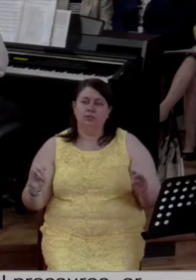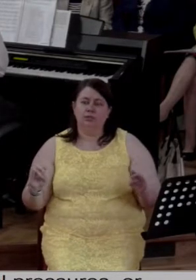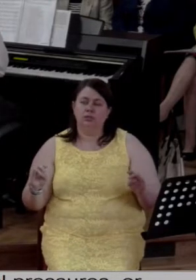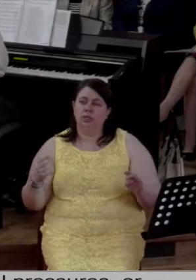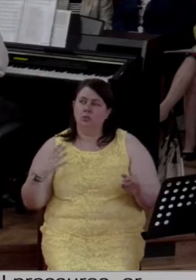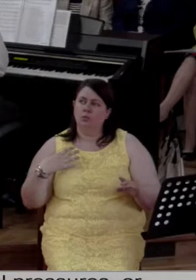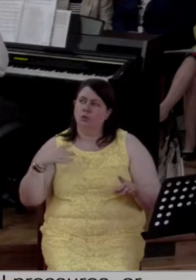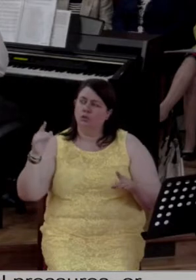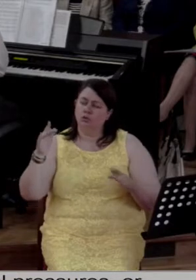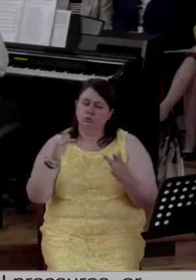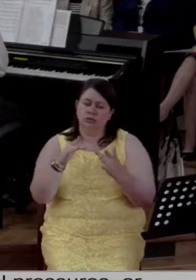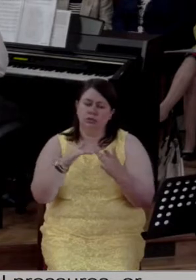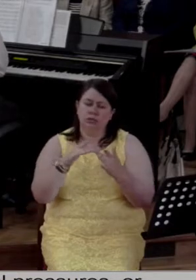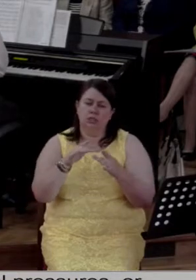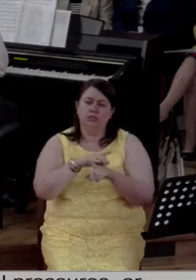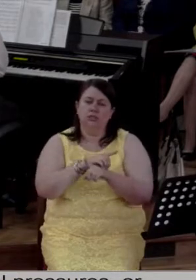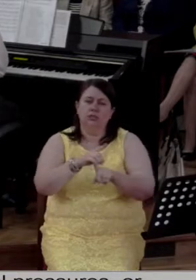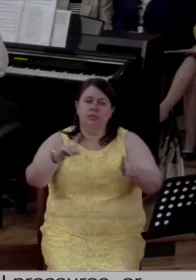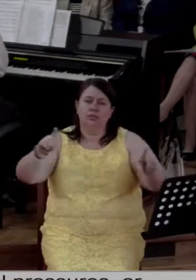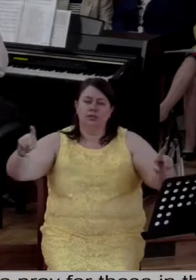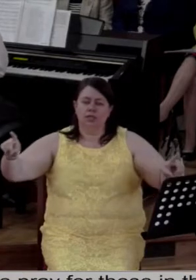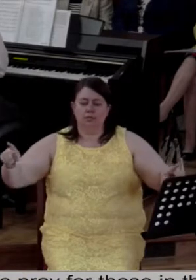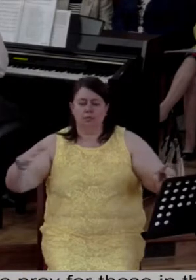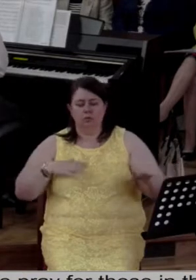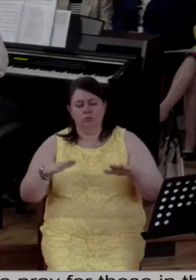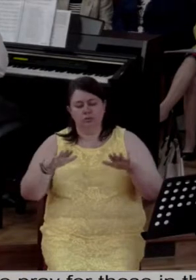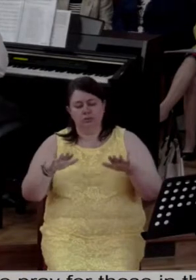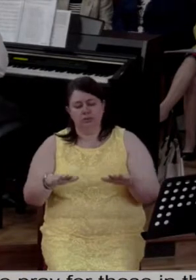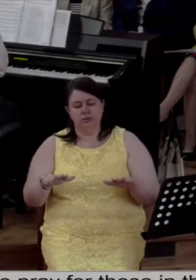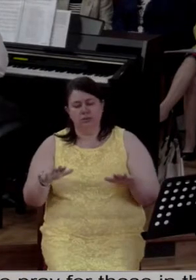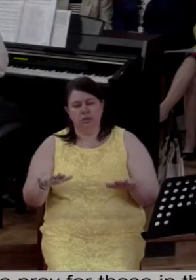reach out and still the storm, we pray.